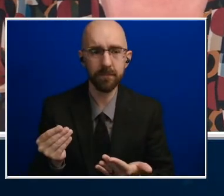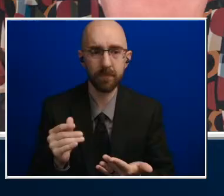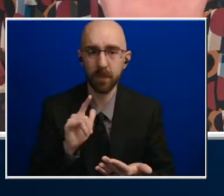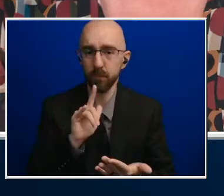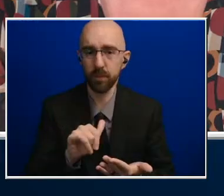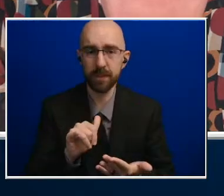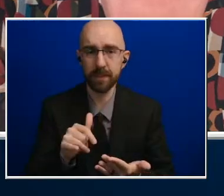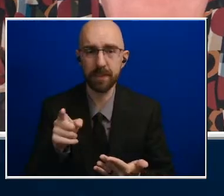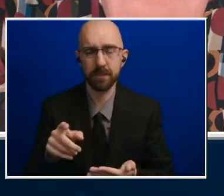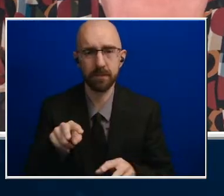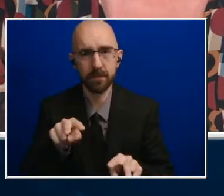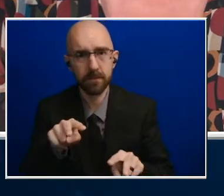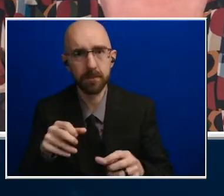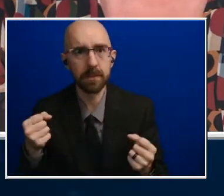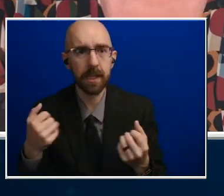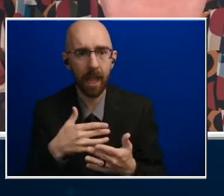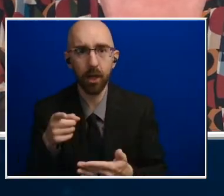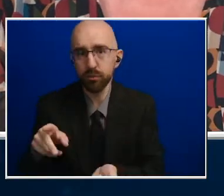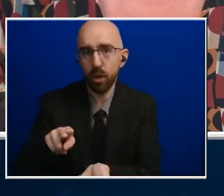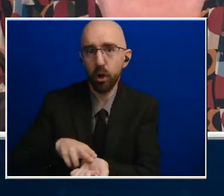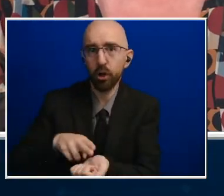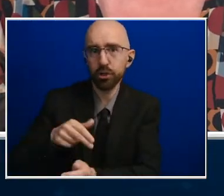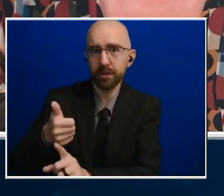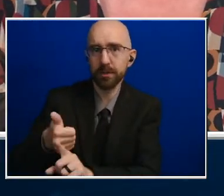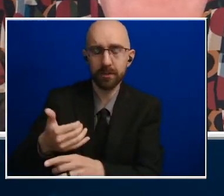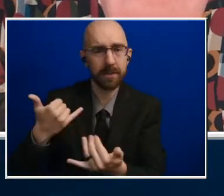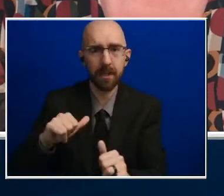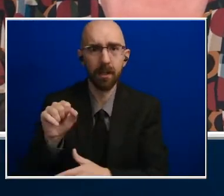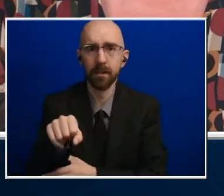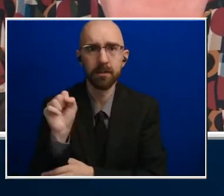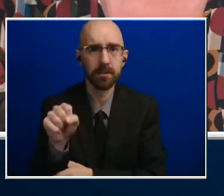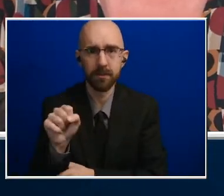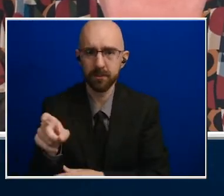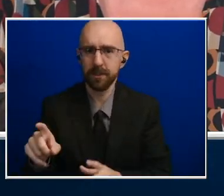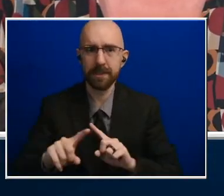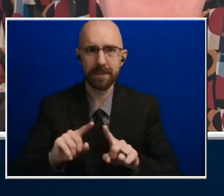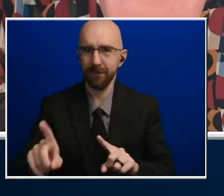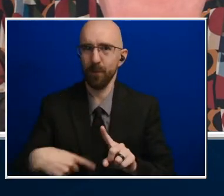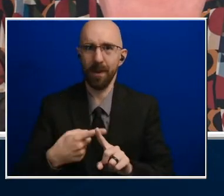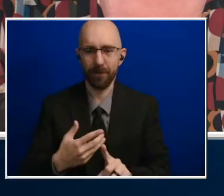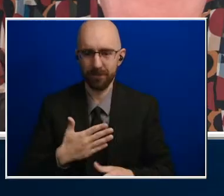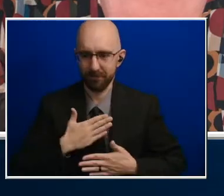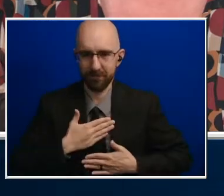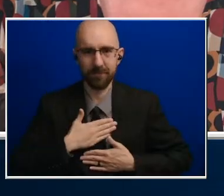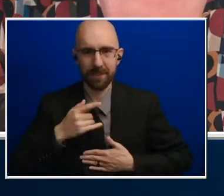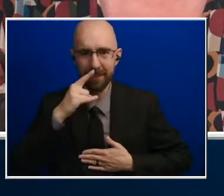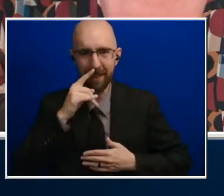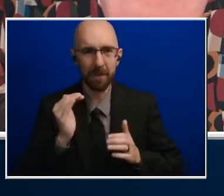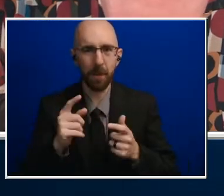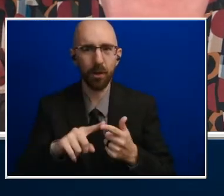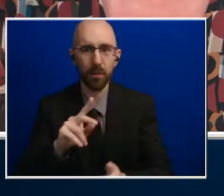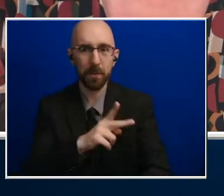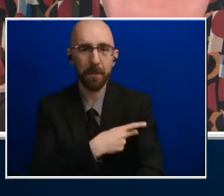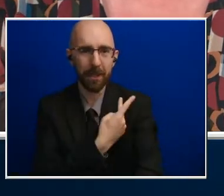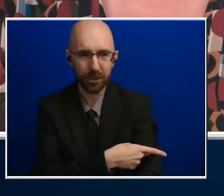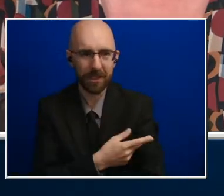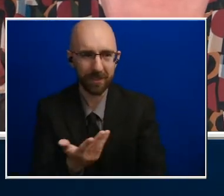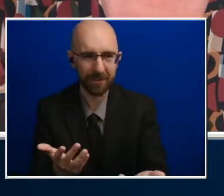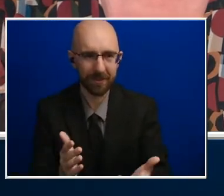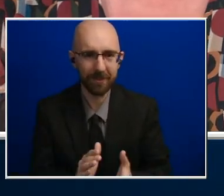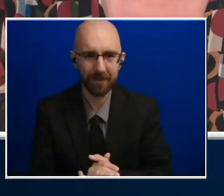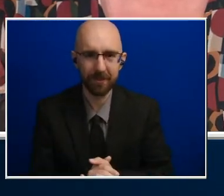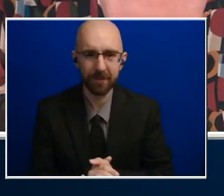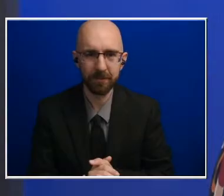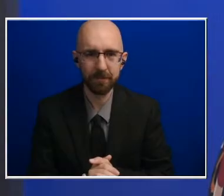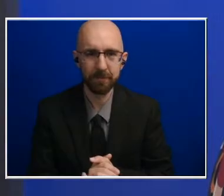her being a nurse, you know, I guess it's different when it's your kid versus a patient and I bet. stuff. And